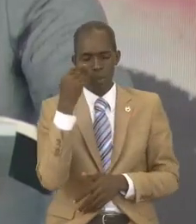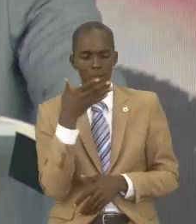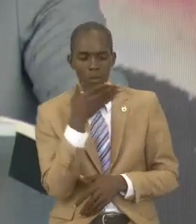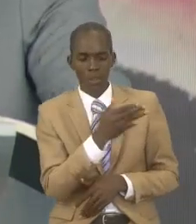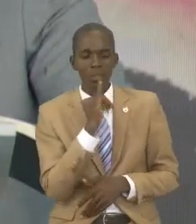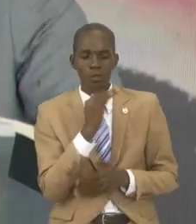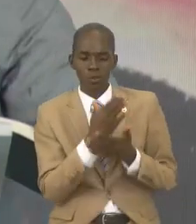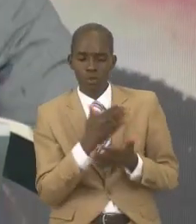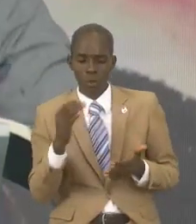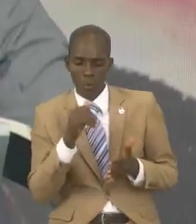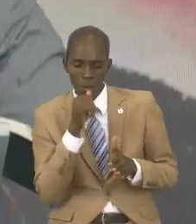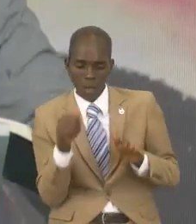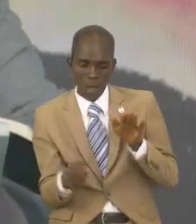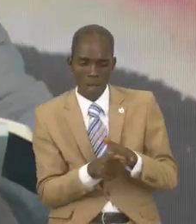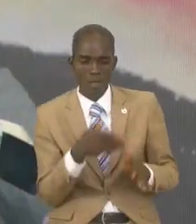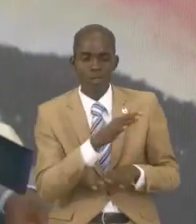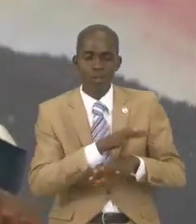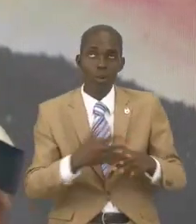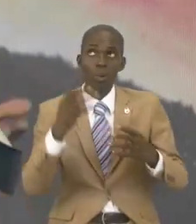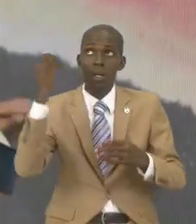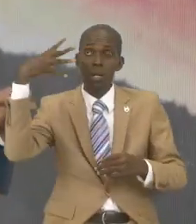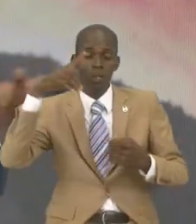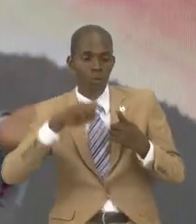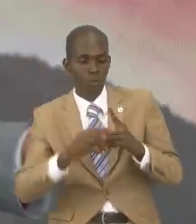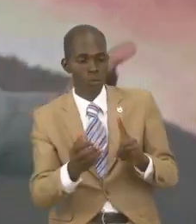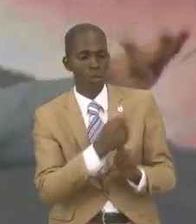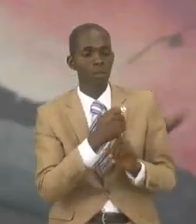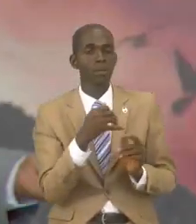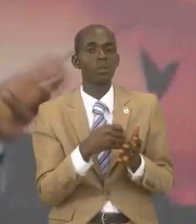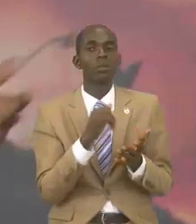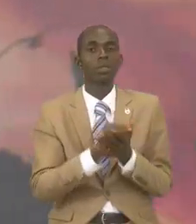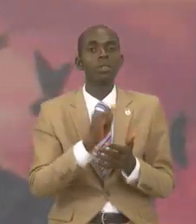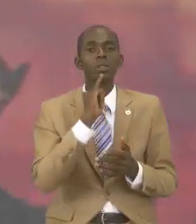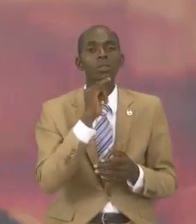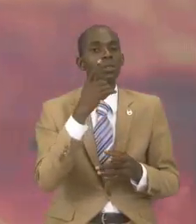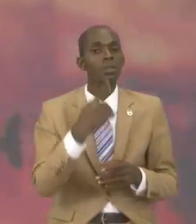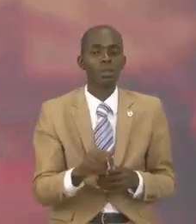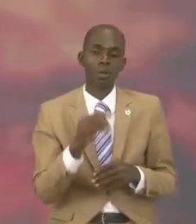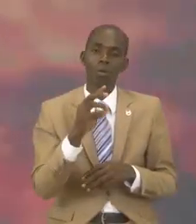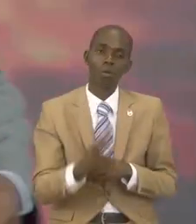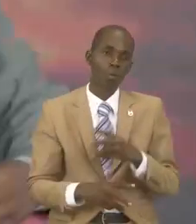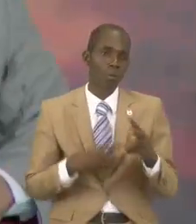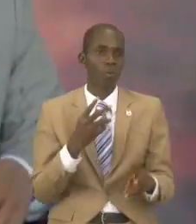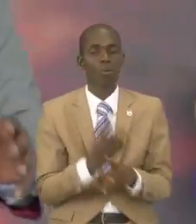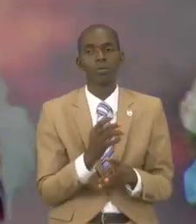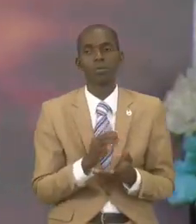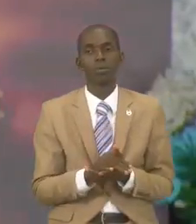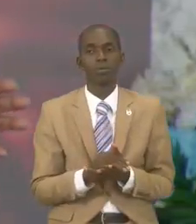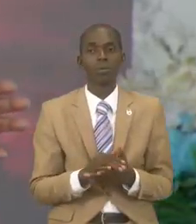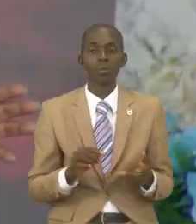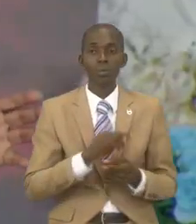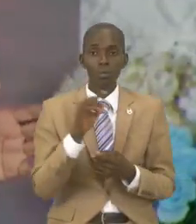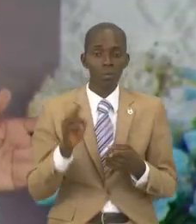hide and he doesn't want the light to come in. And that's the world. That's the world. That is the world. When an